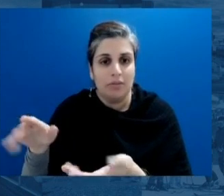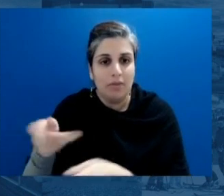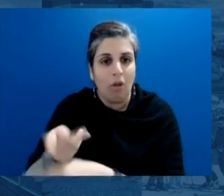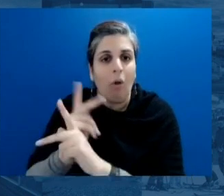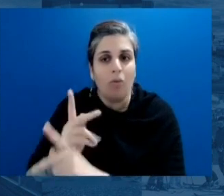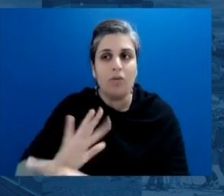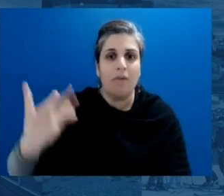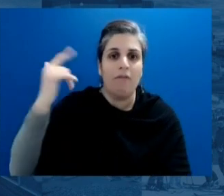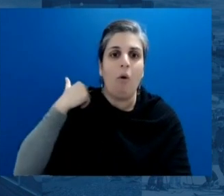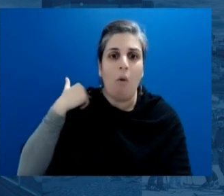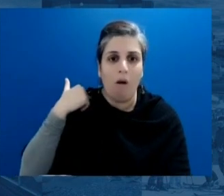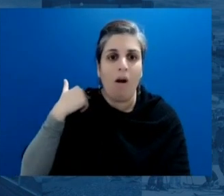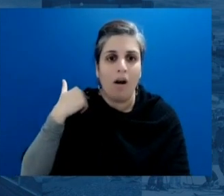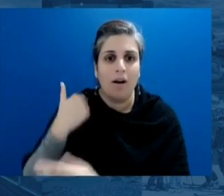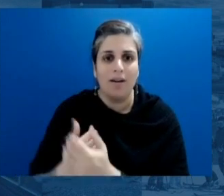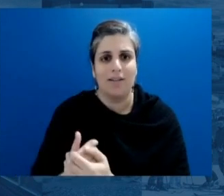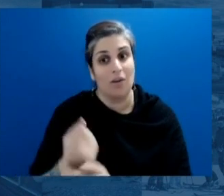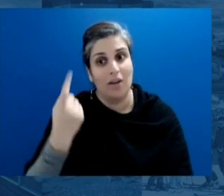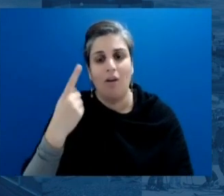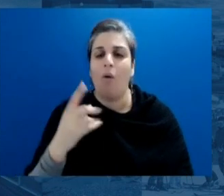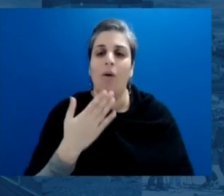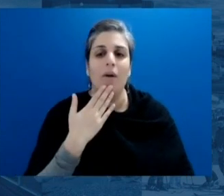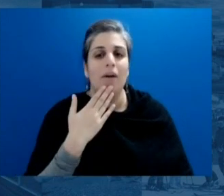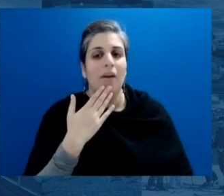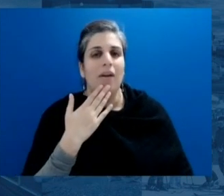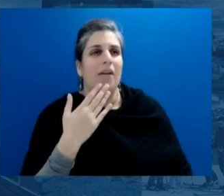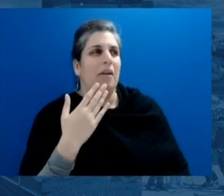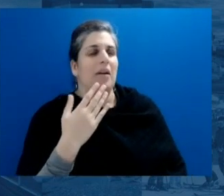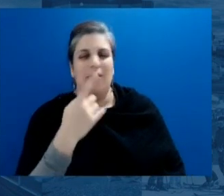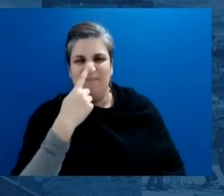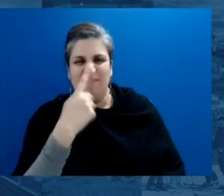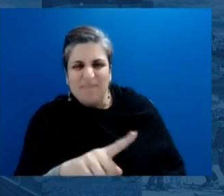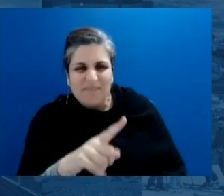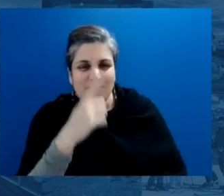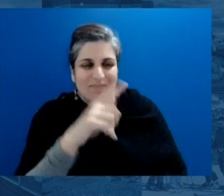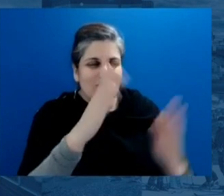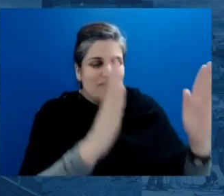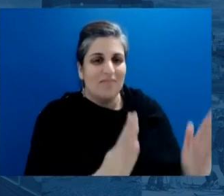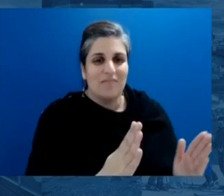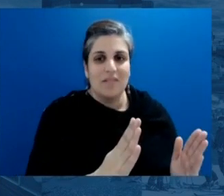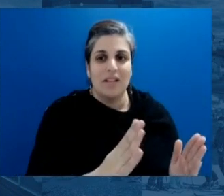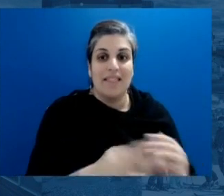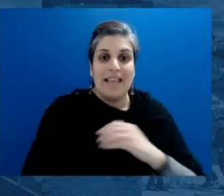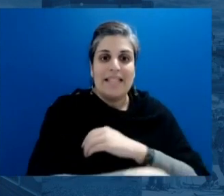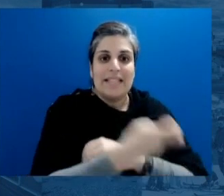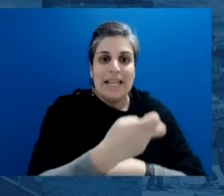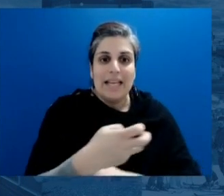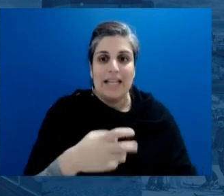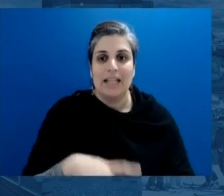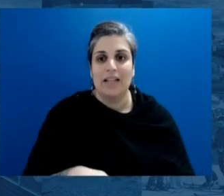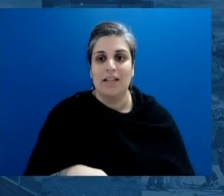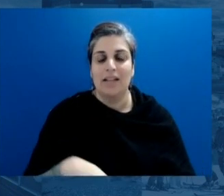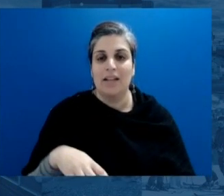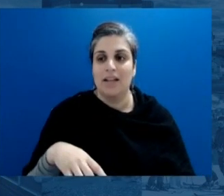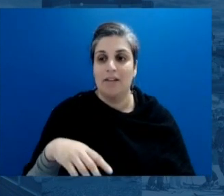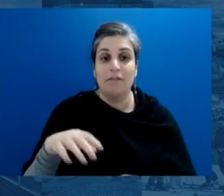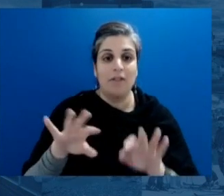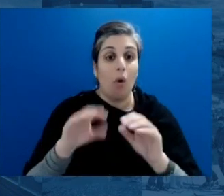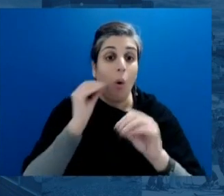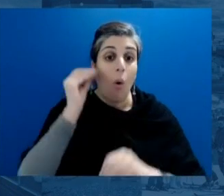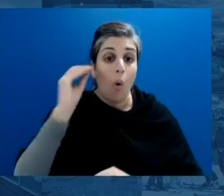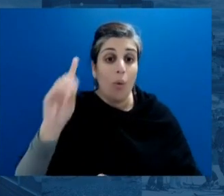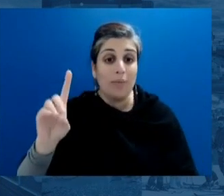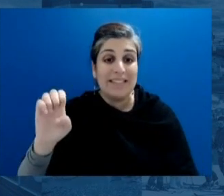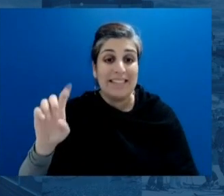this. Or bad actors or fraudsters who steal the deeds to family homes after an